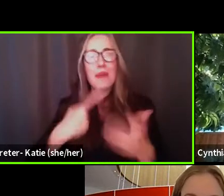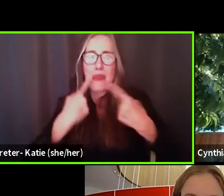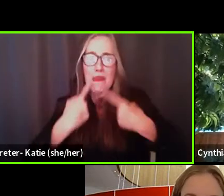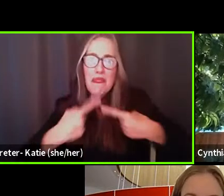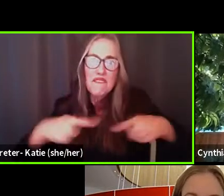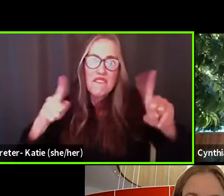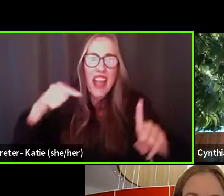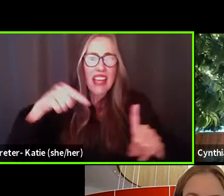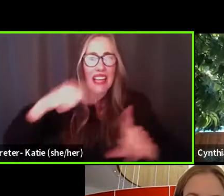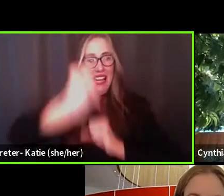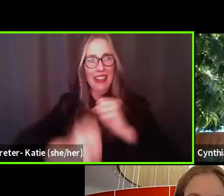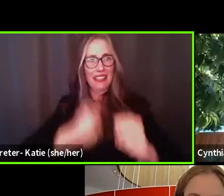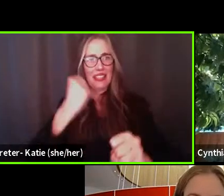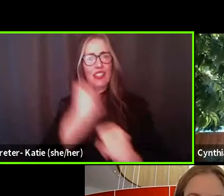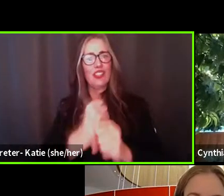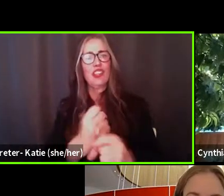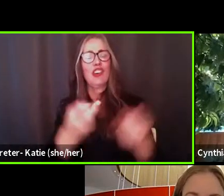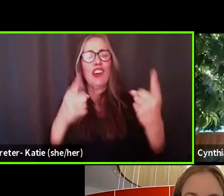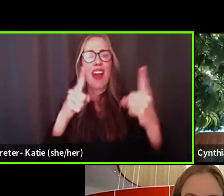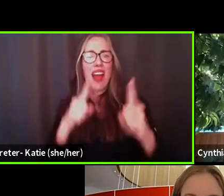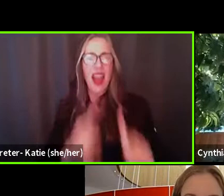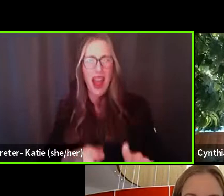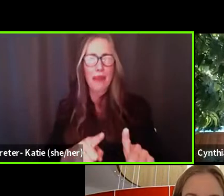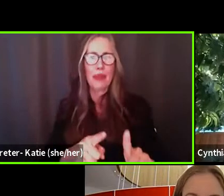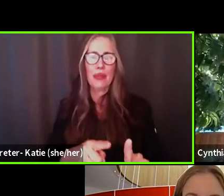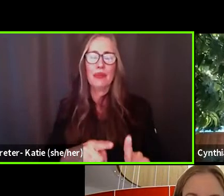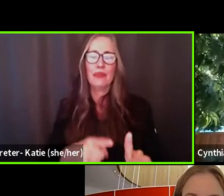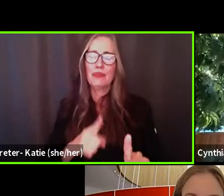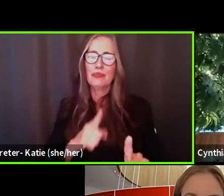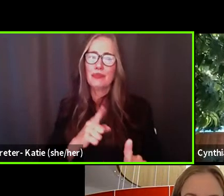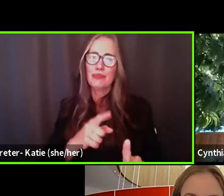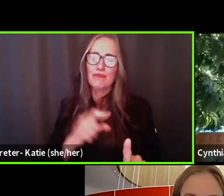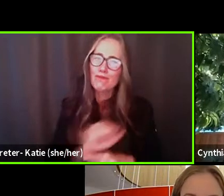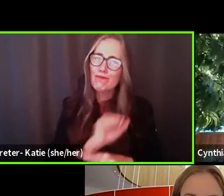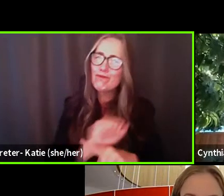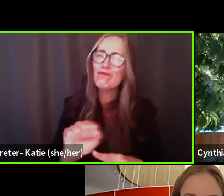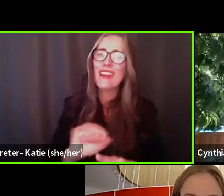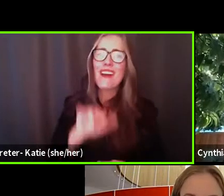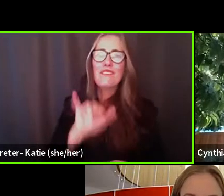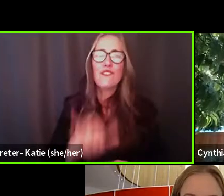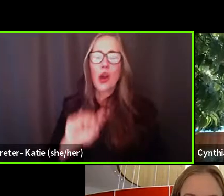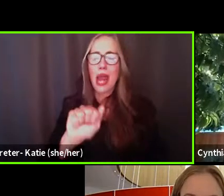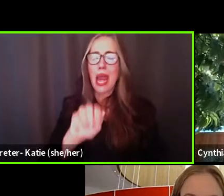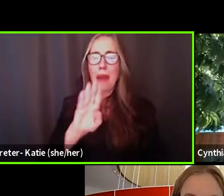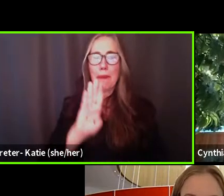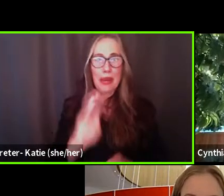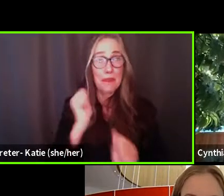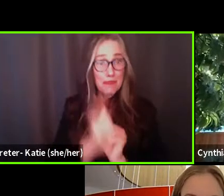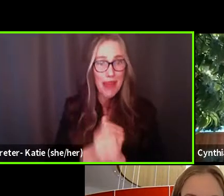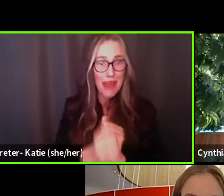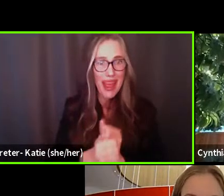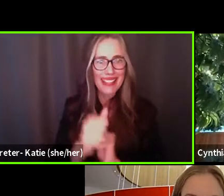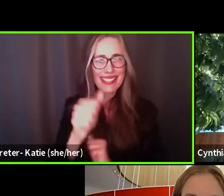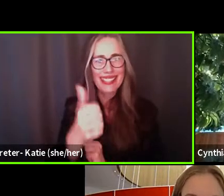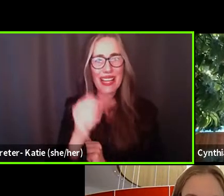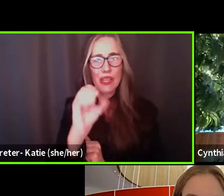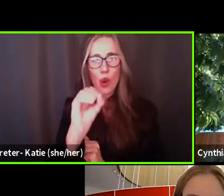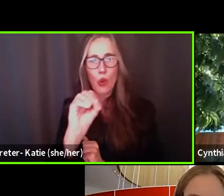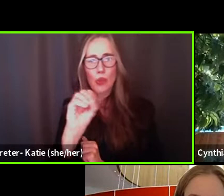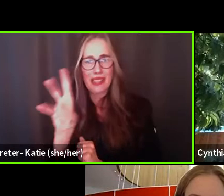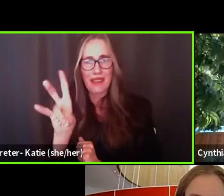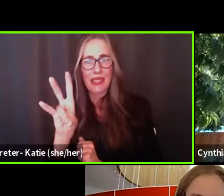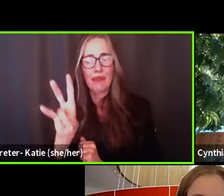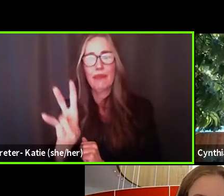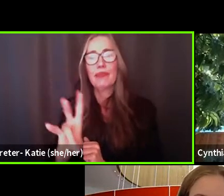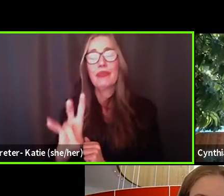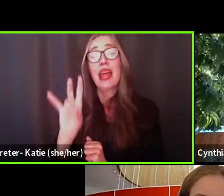and in terms of the status of ab1007 which to clarify it's the bill and the